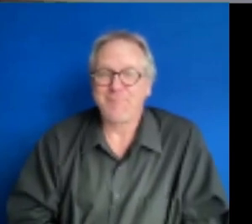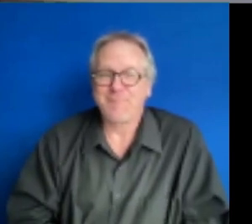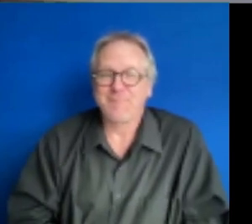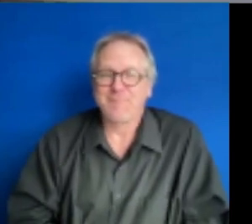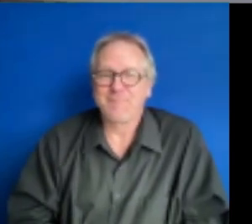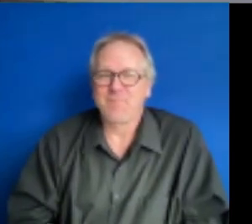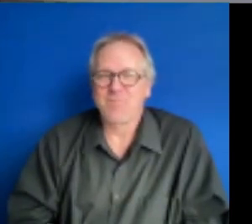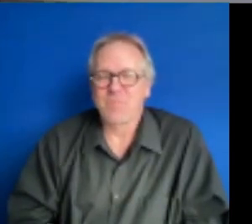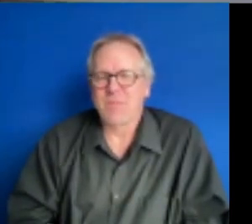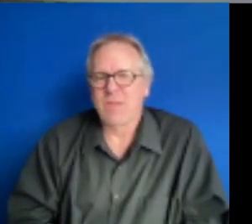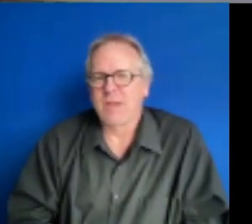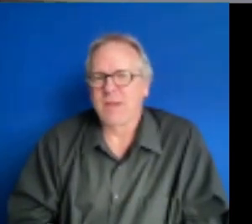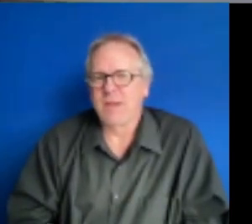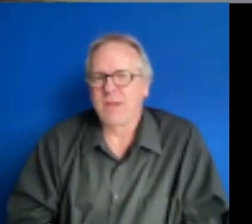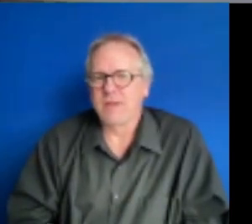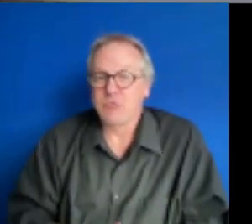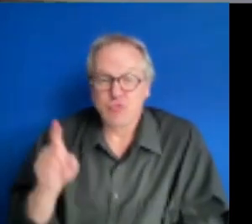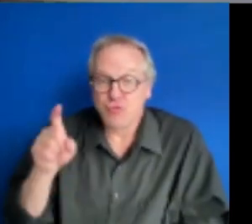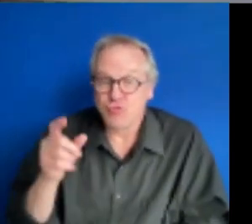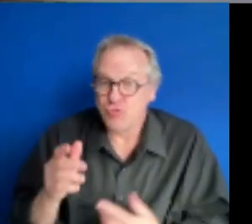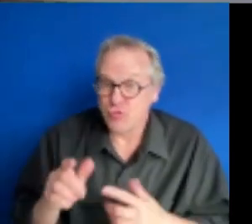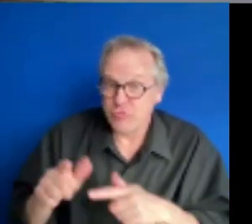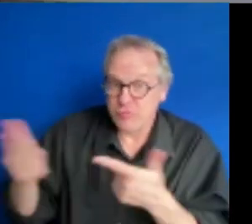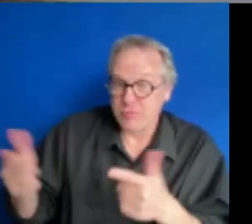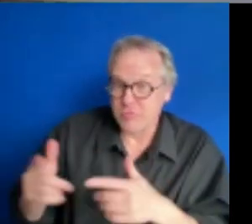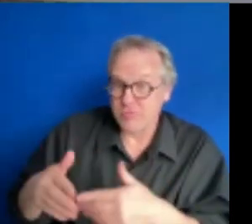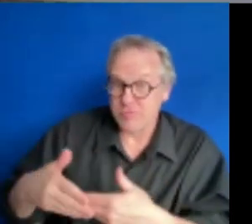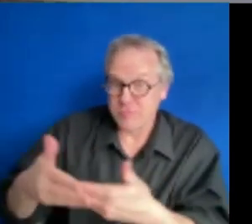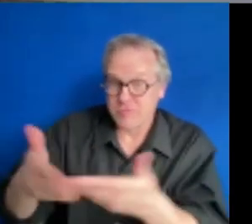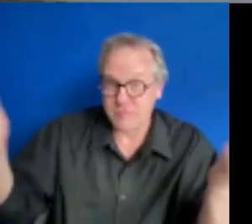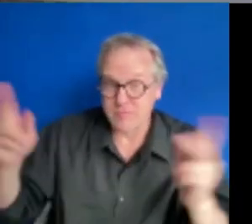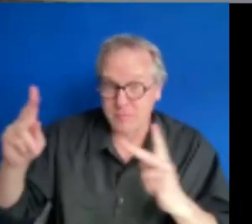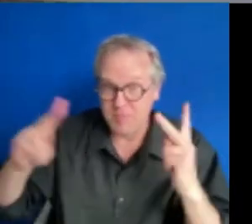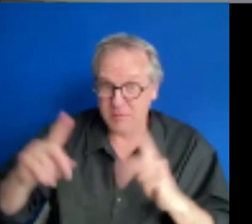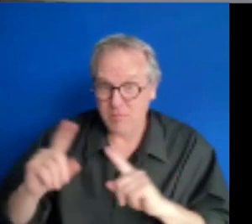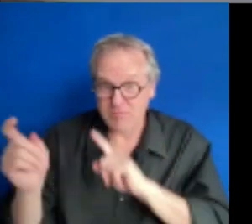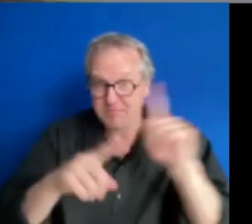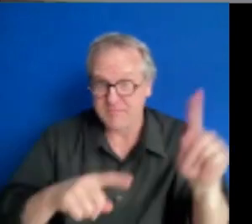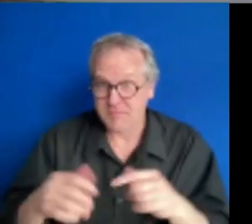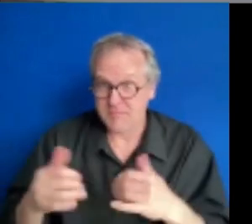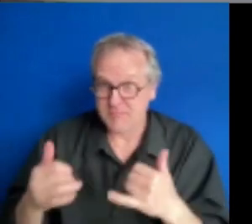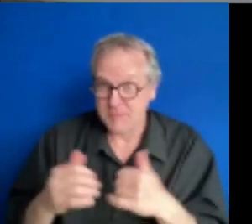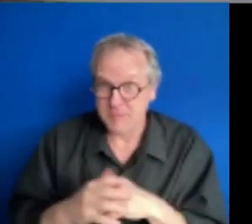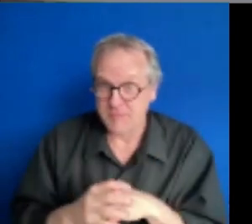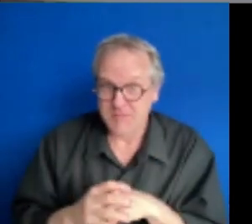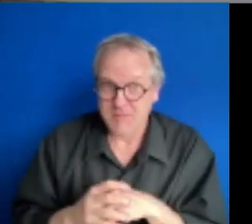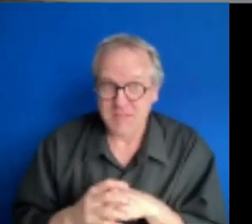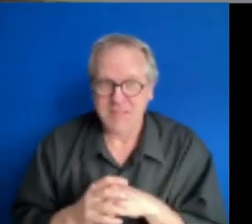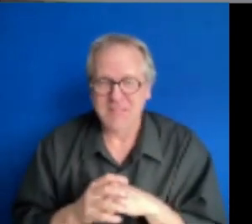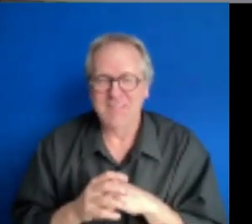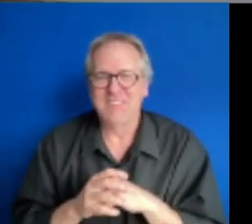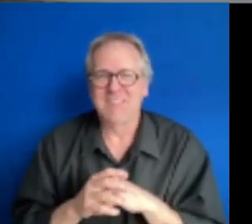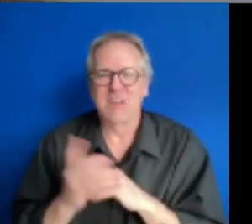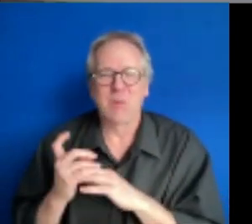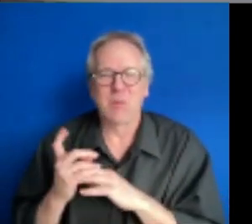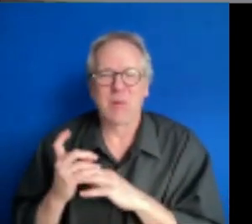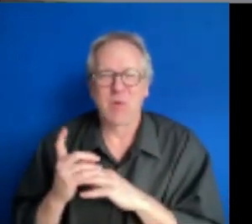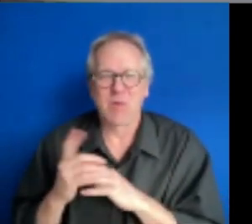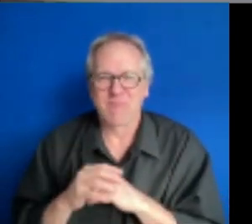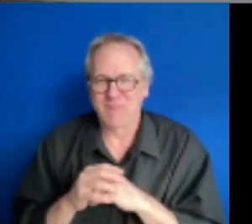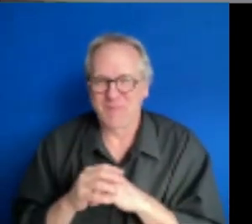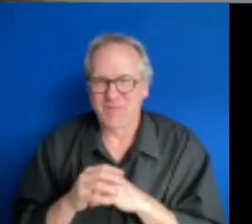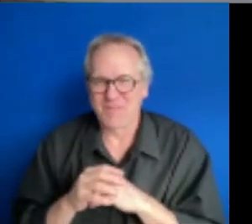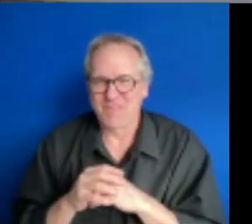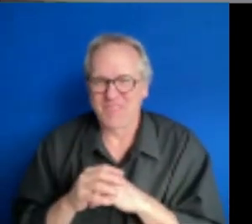Great. Should we open it up? Yeah, I'll make one more question. One more question here? During